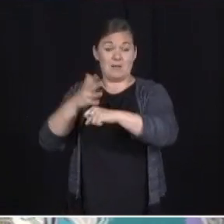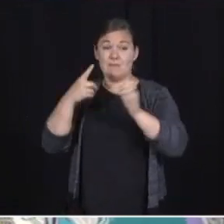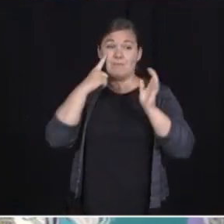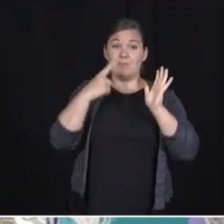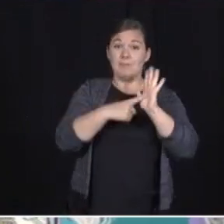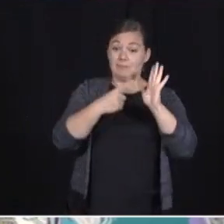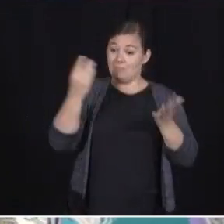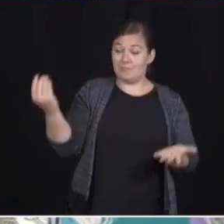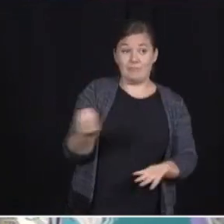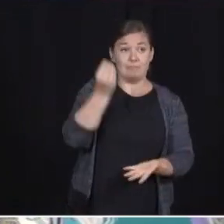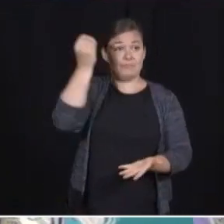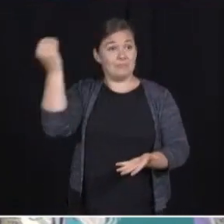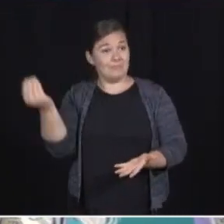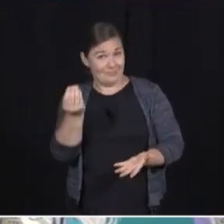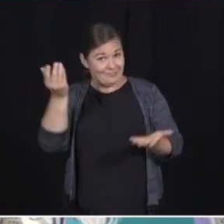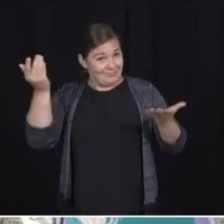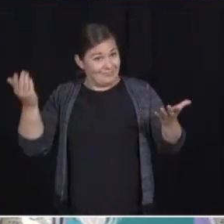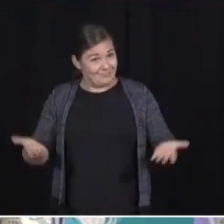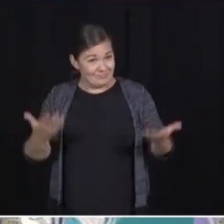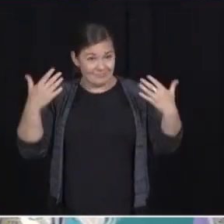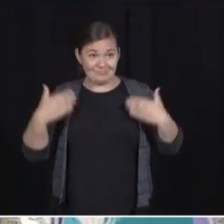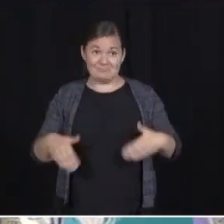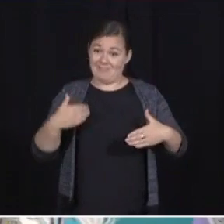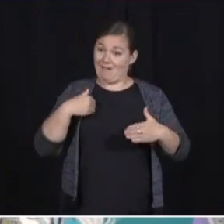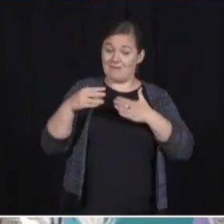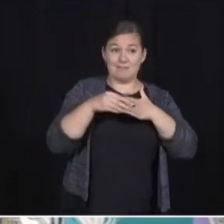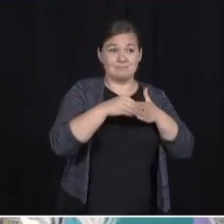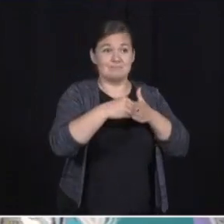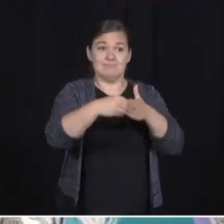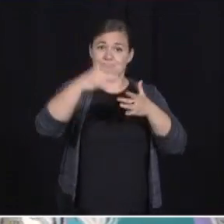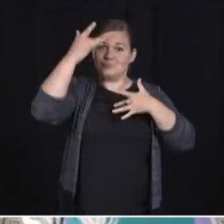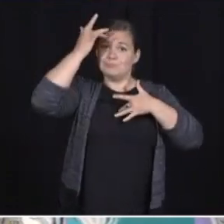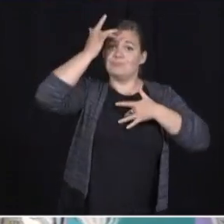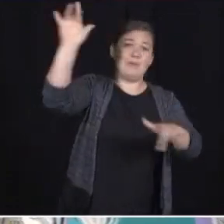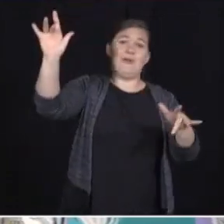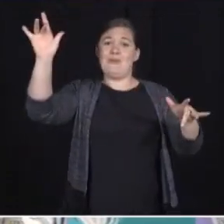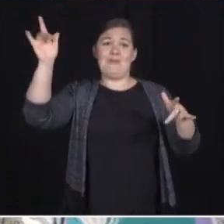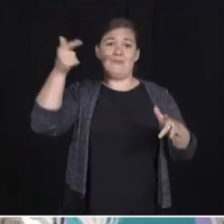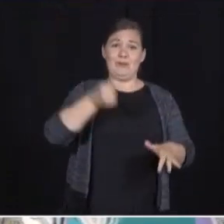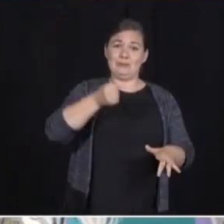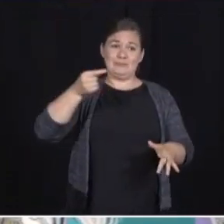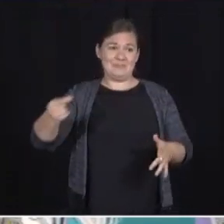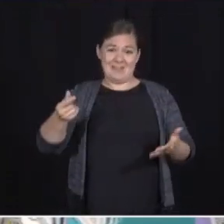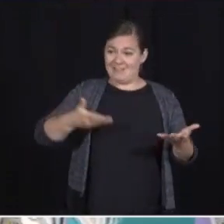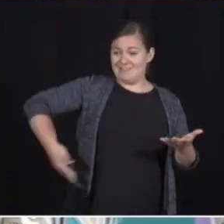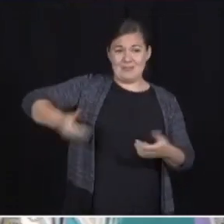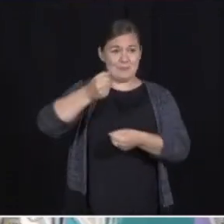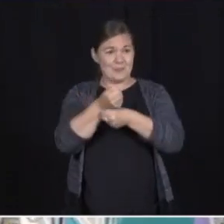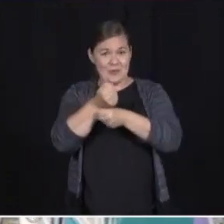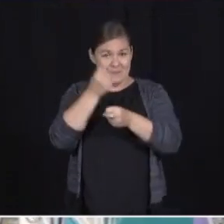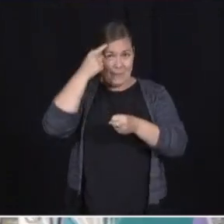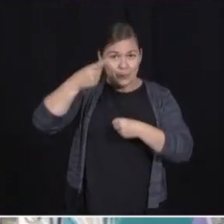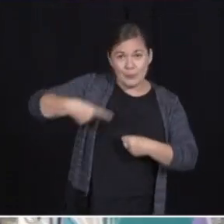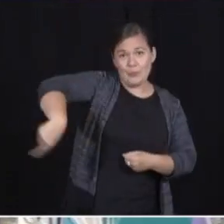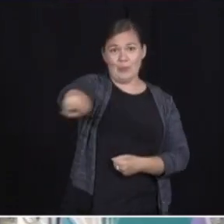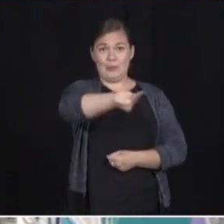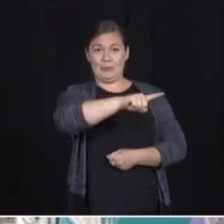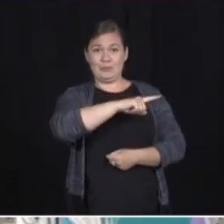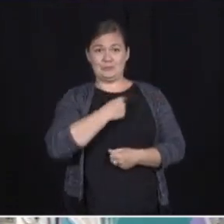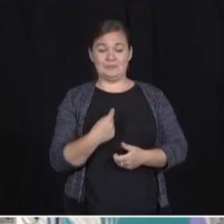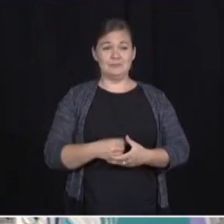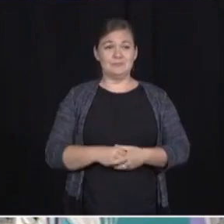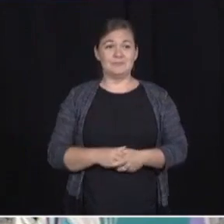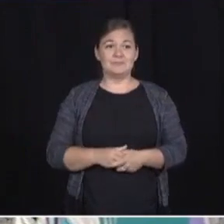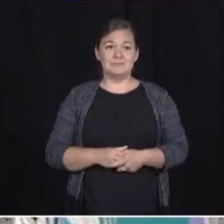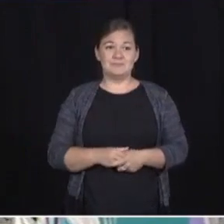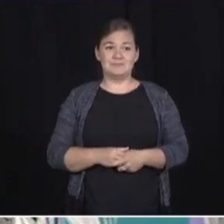Ontario is building a smarter government that works for you. We will continue to learn the important lessons that COVID-19 has taught us